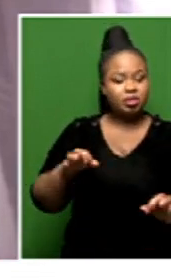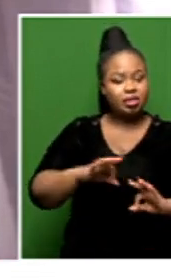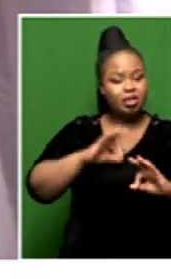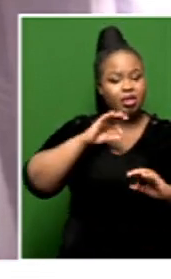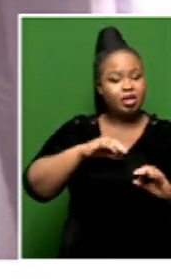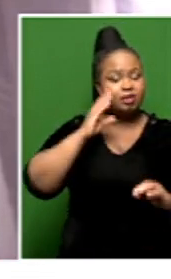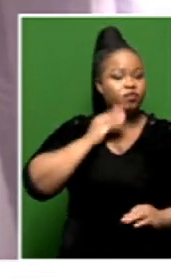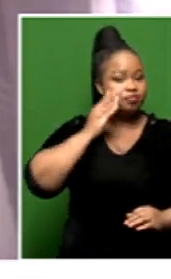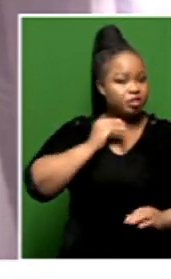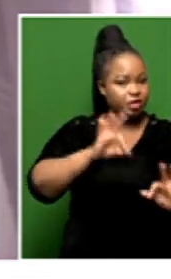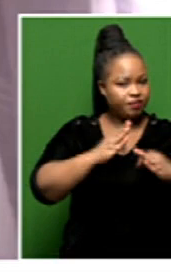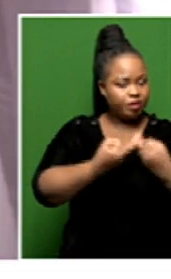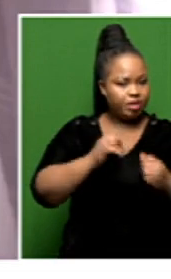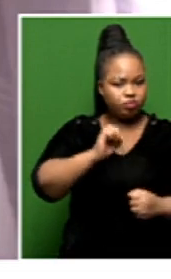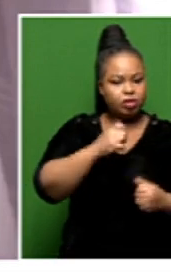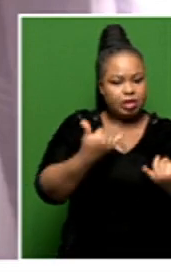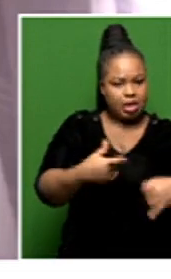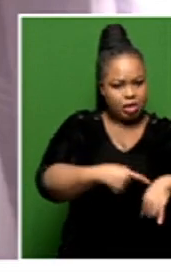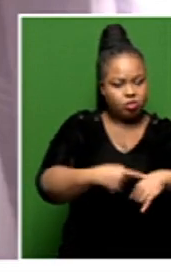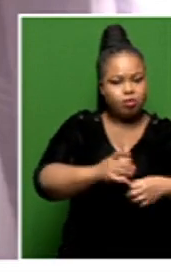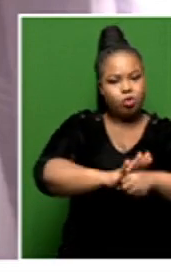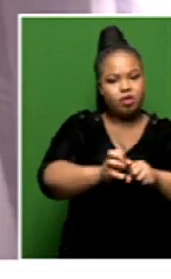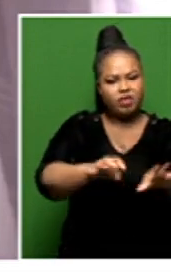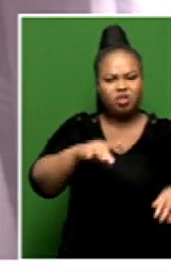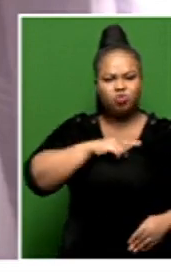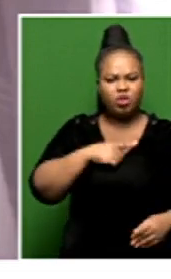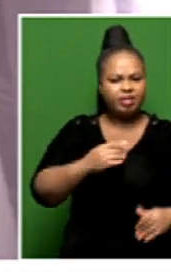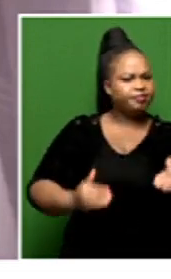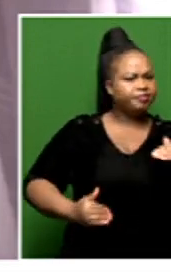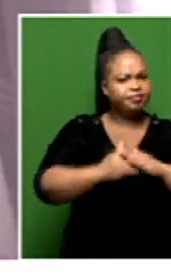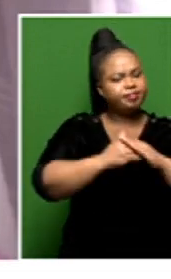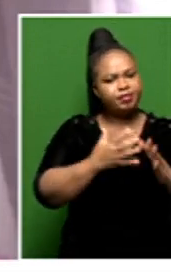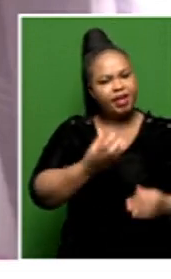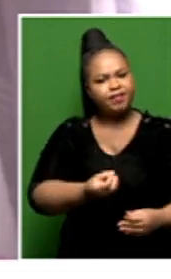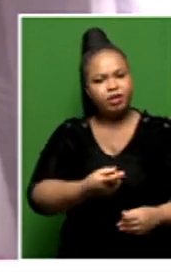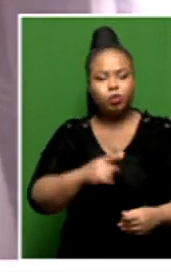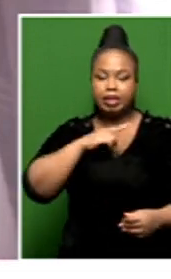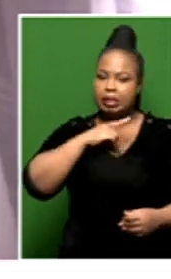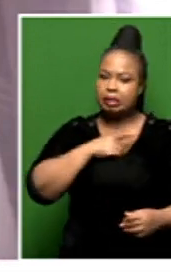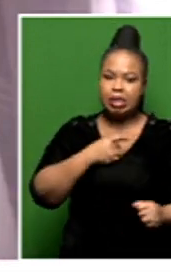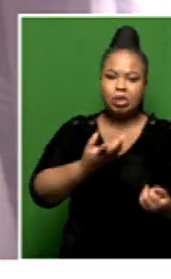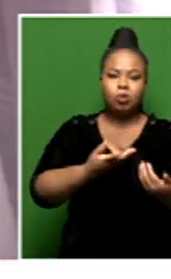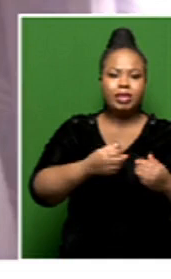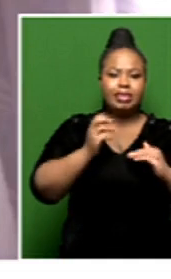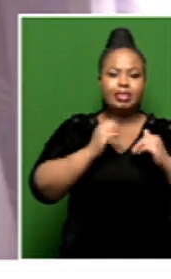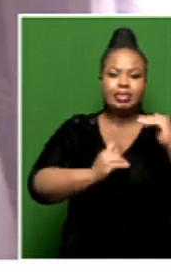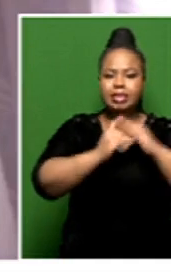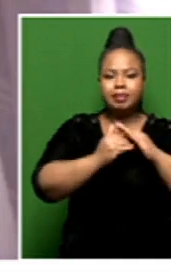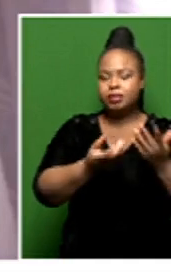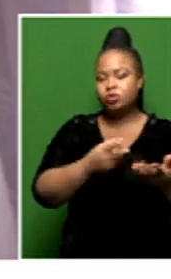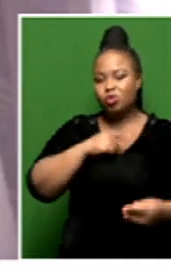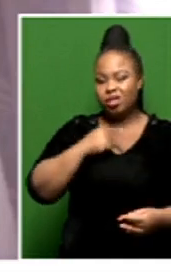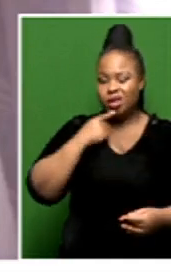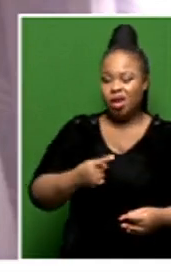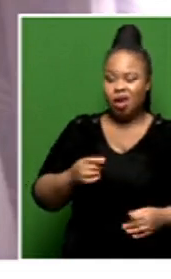face during COVID-19, because there were restrictions that came as part of this to say that if you've lost your